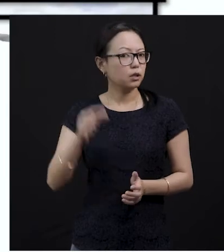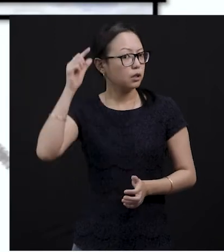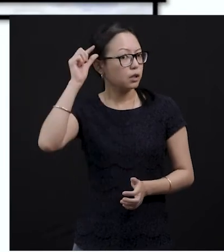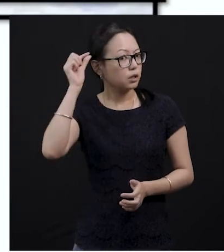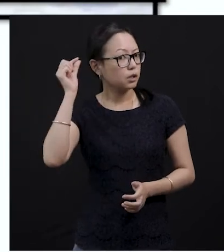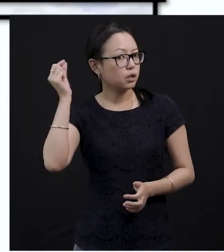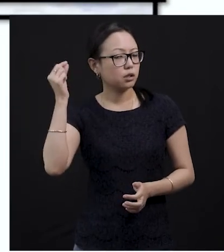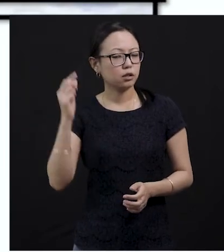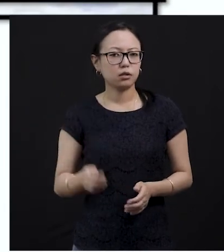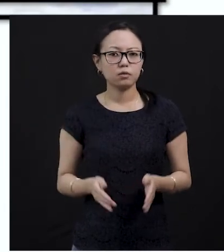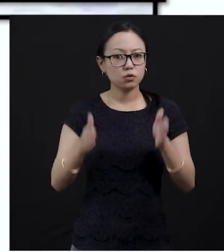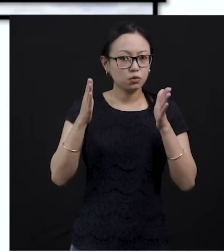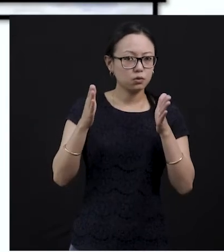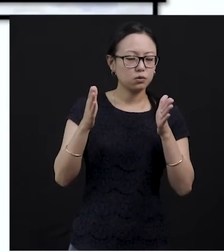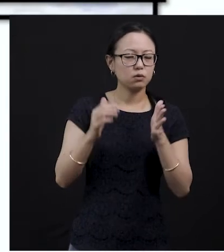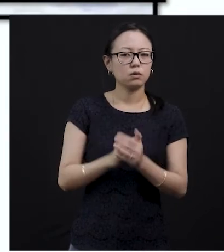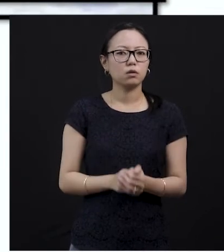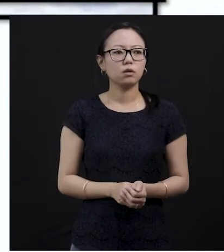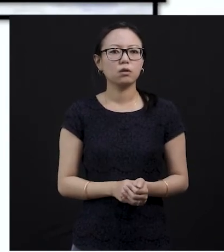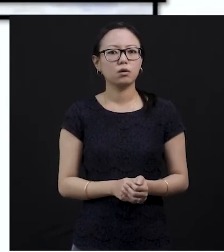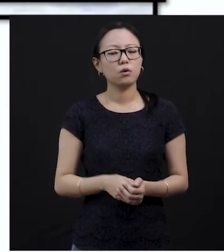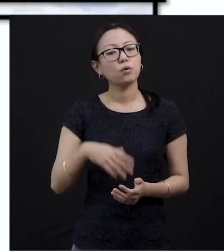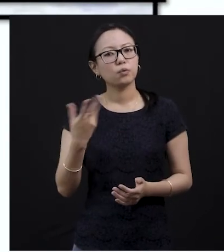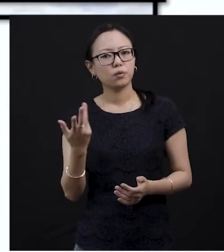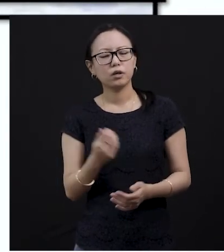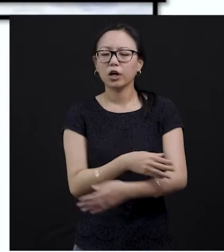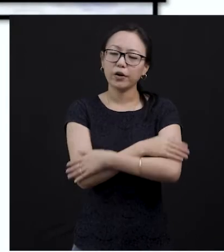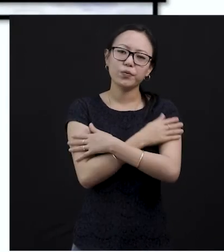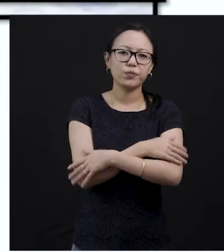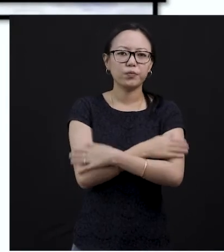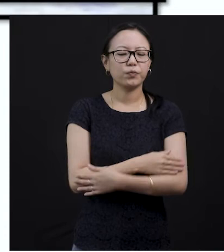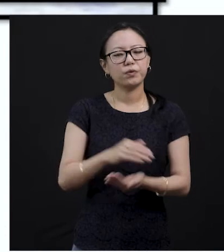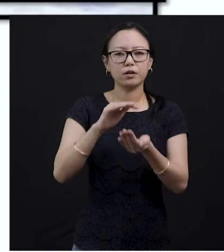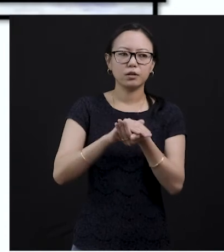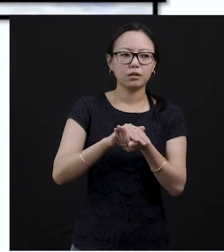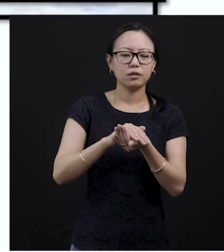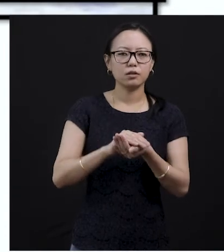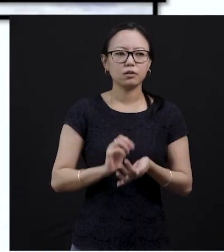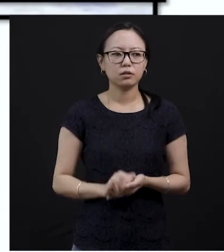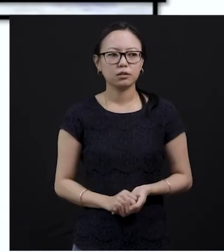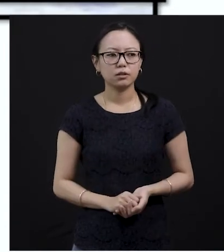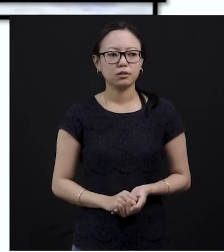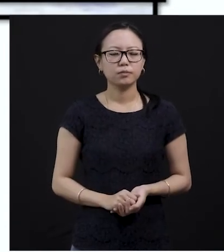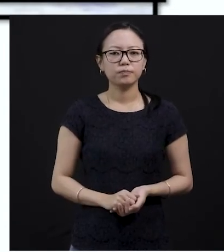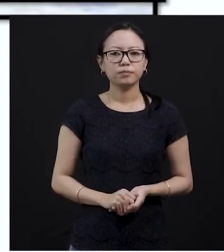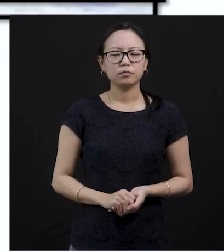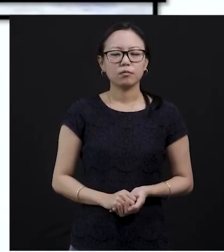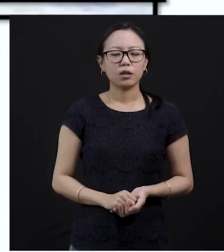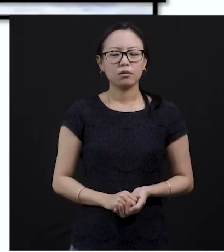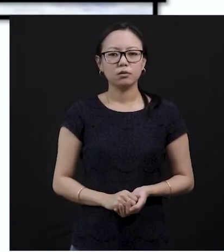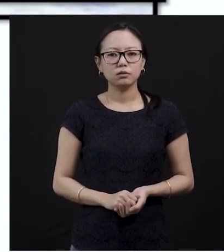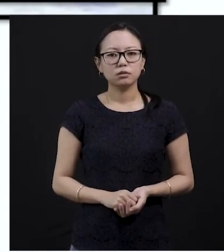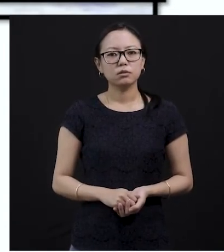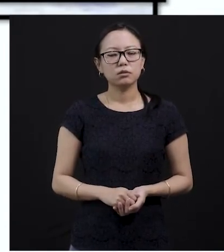have very thick furs, okay, or long hairs. Even in the feet and in their toes, they have hair like socks, okay, to